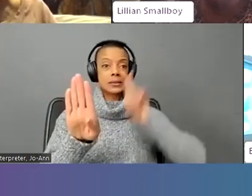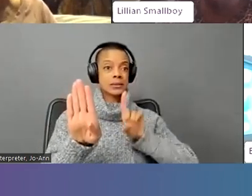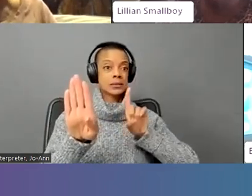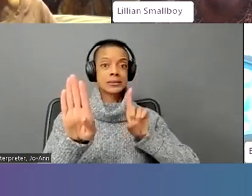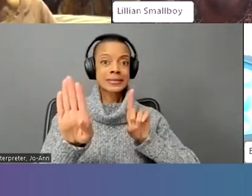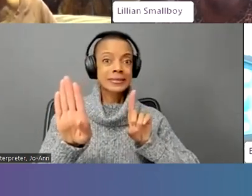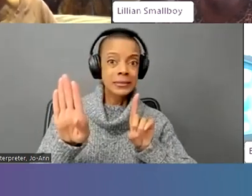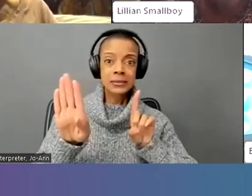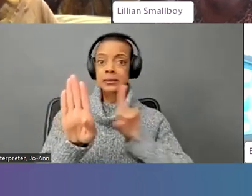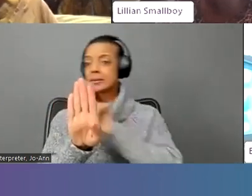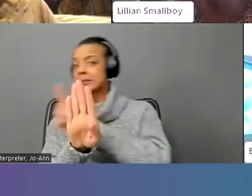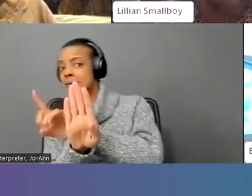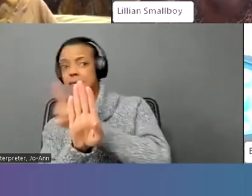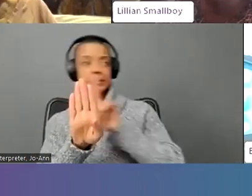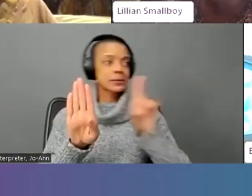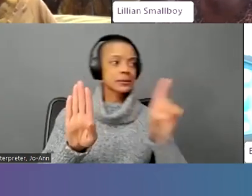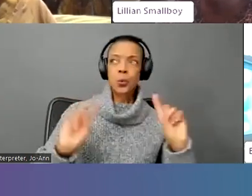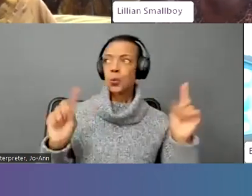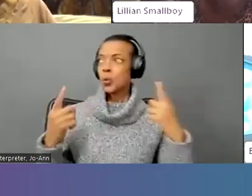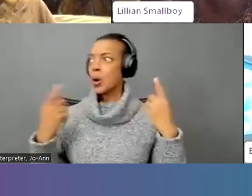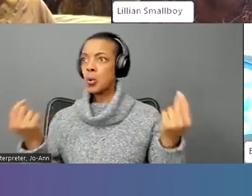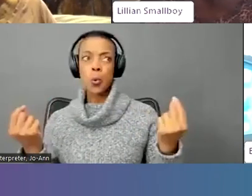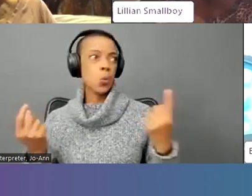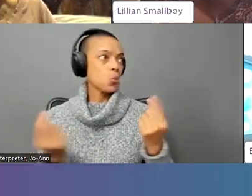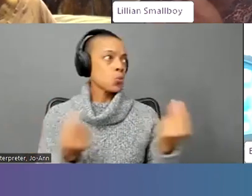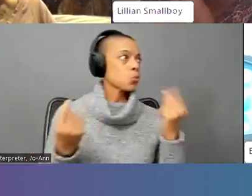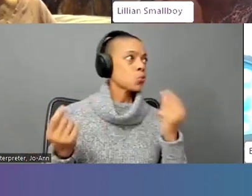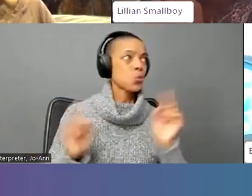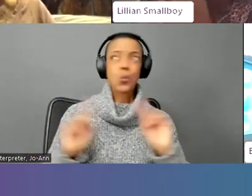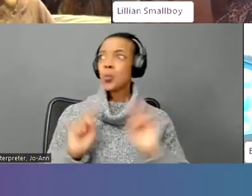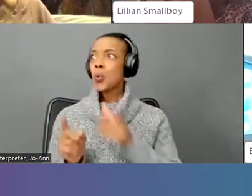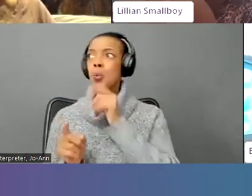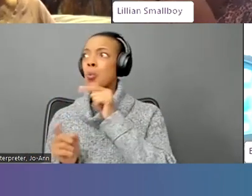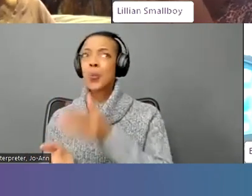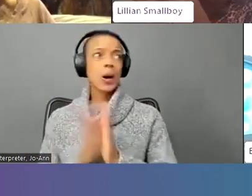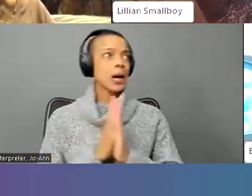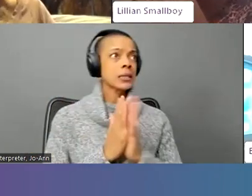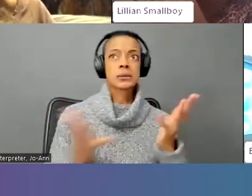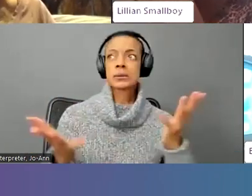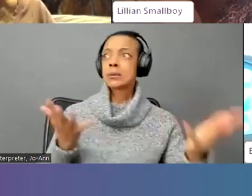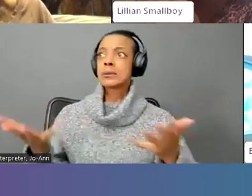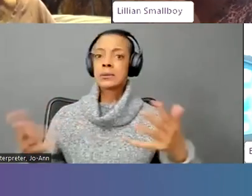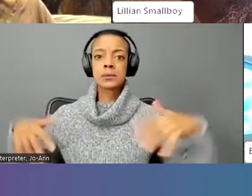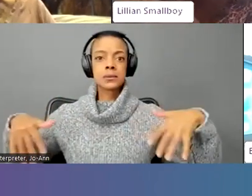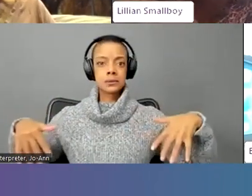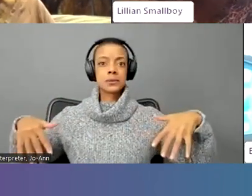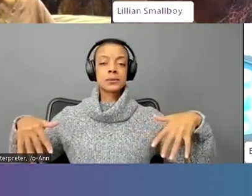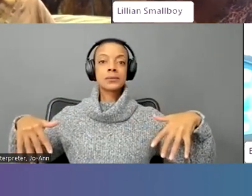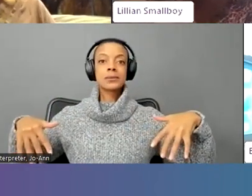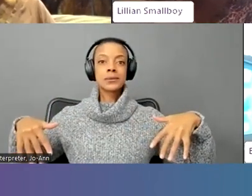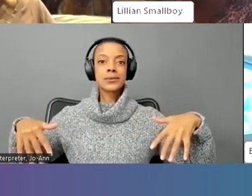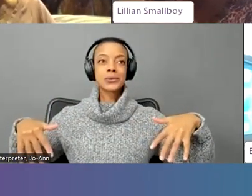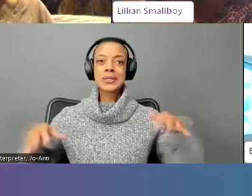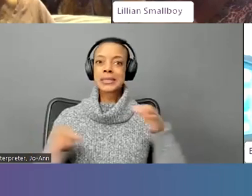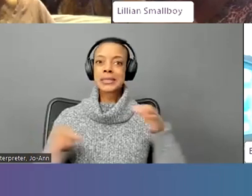go to find that? You know, so it's a simple task of invitation. You know, we'd